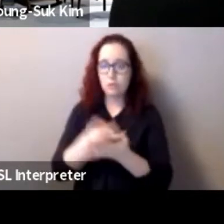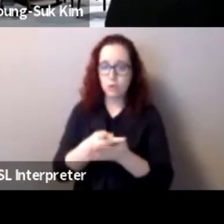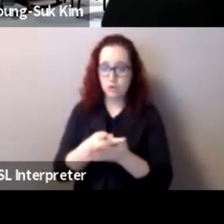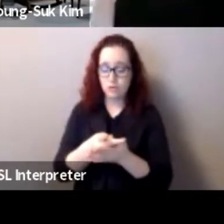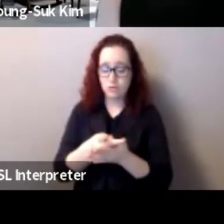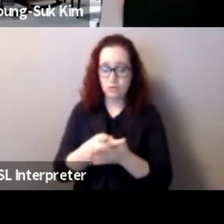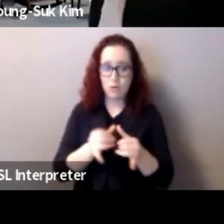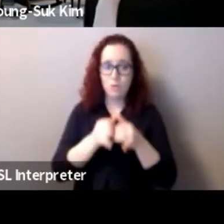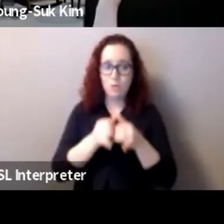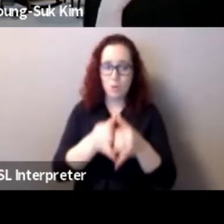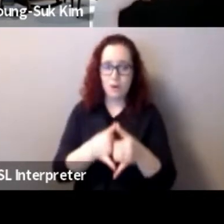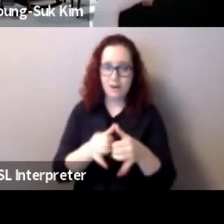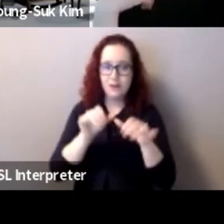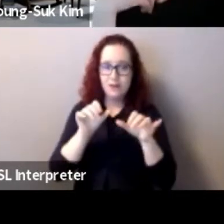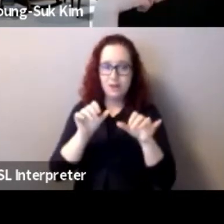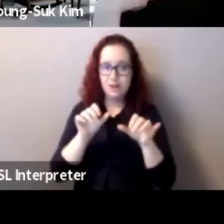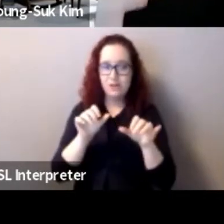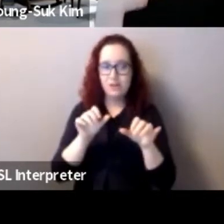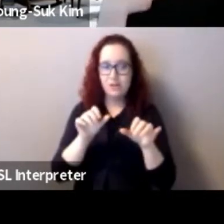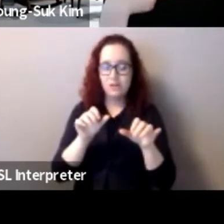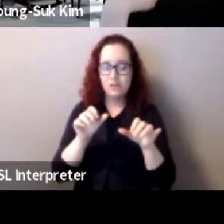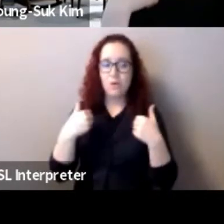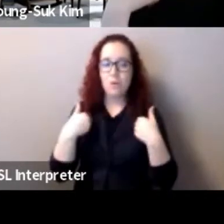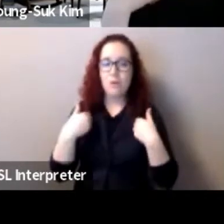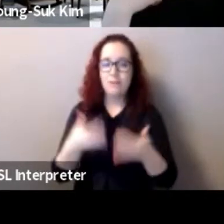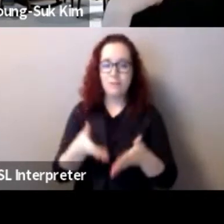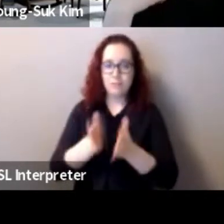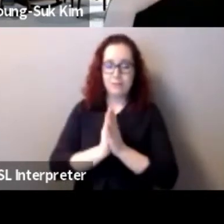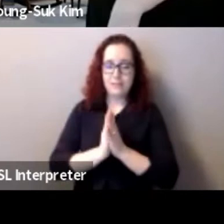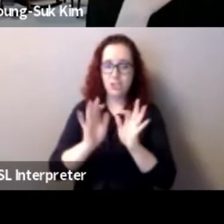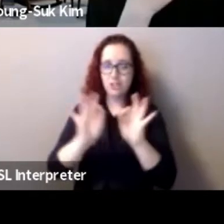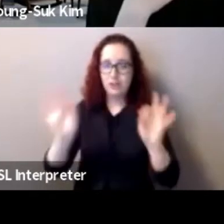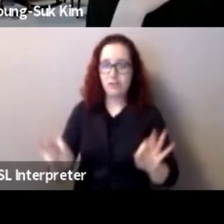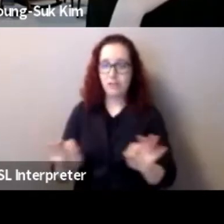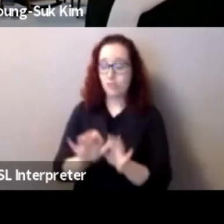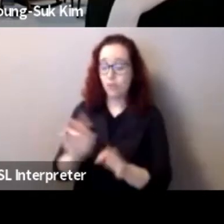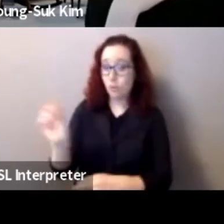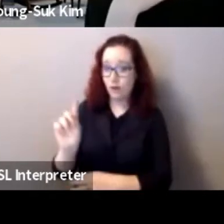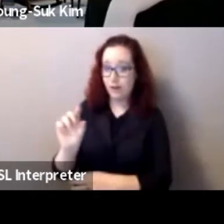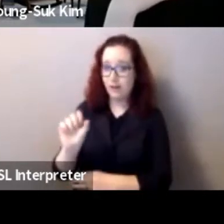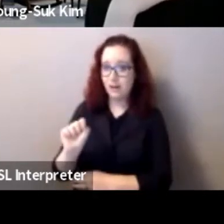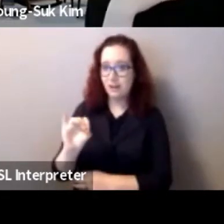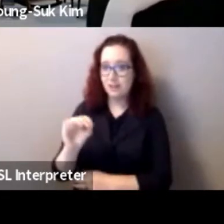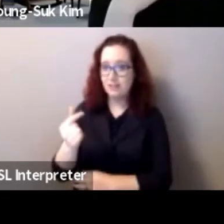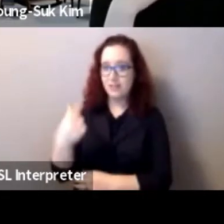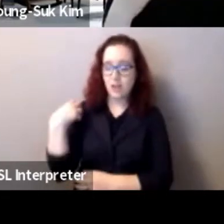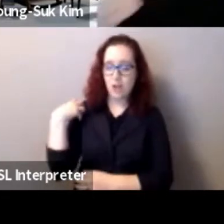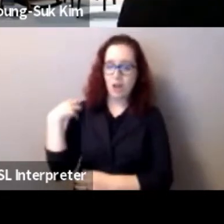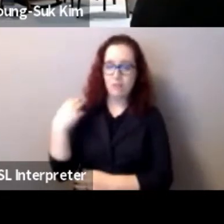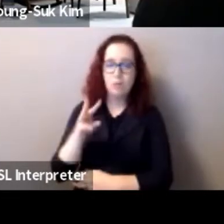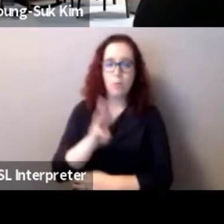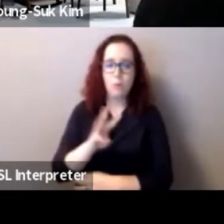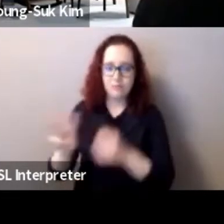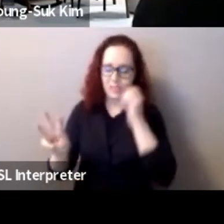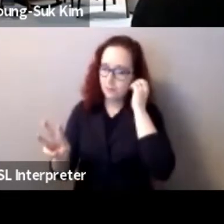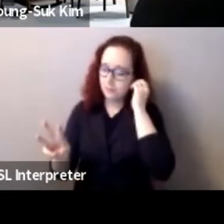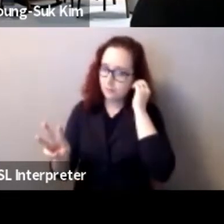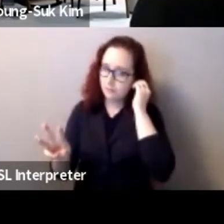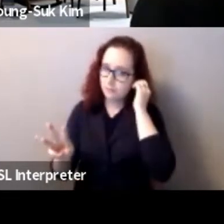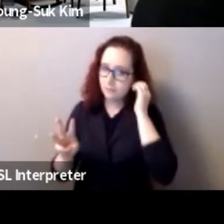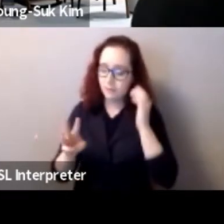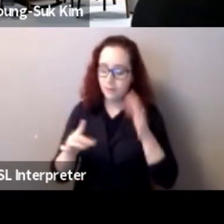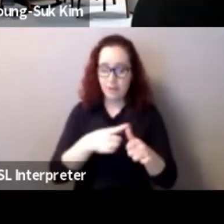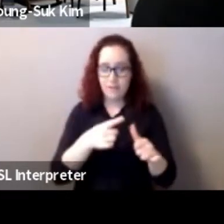is on this, there's a petition form on the Resources for SIG Officers webpage. When we get a petition, it first comes to